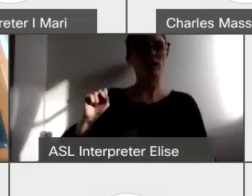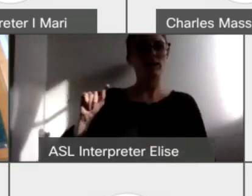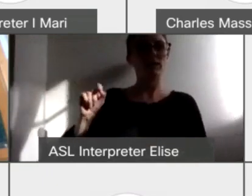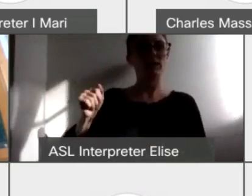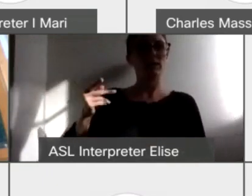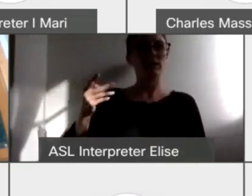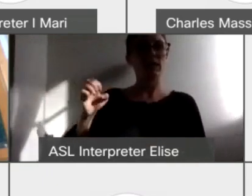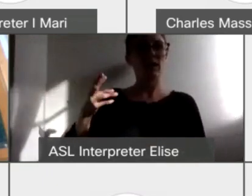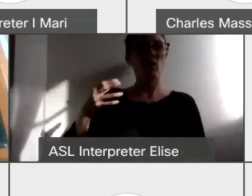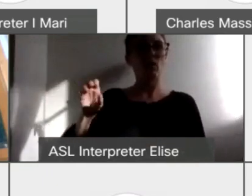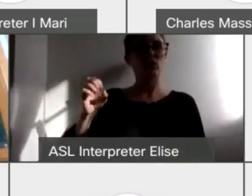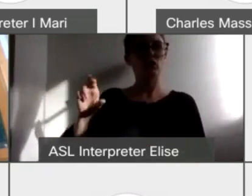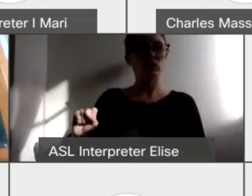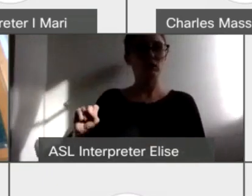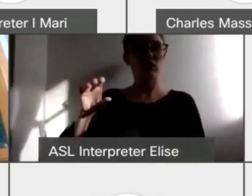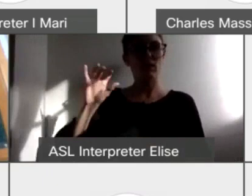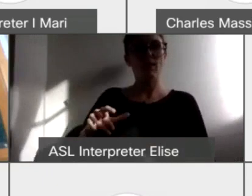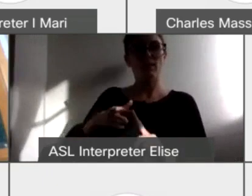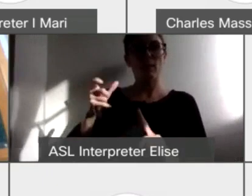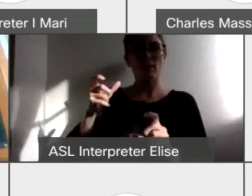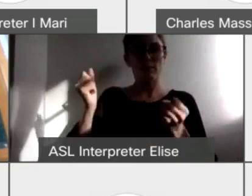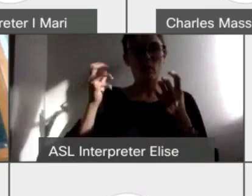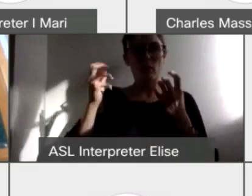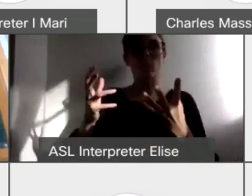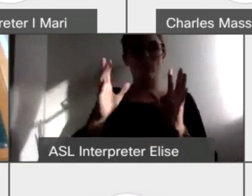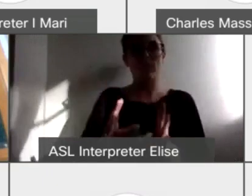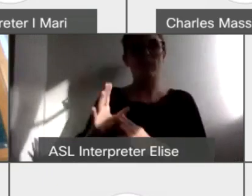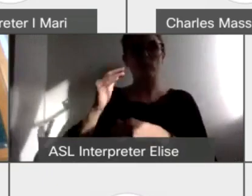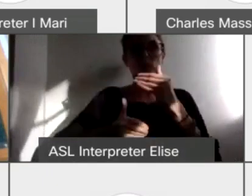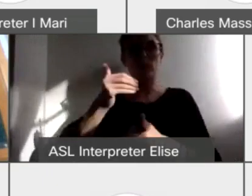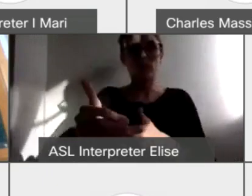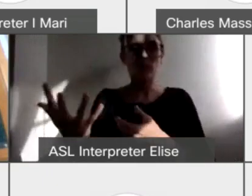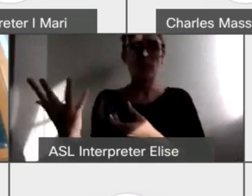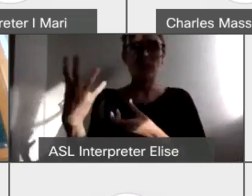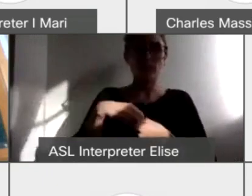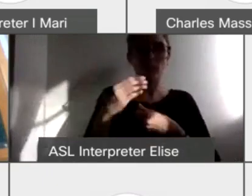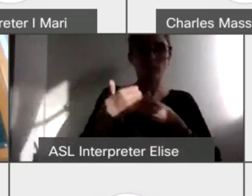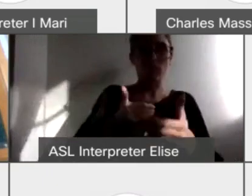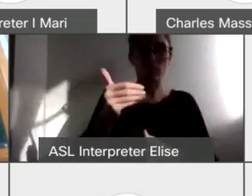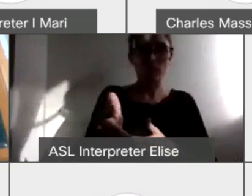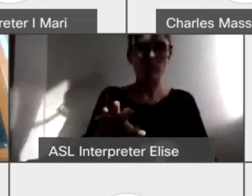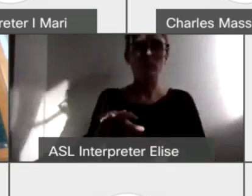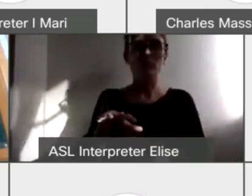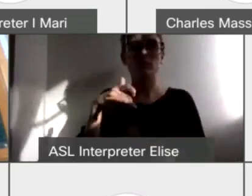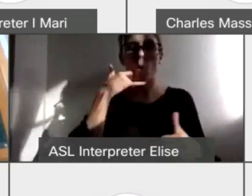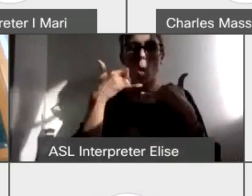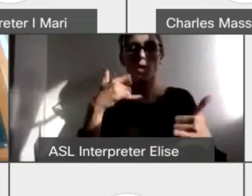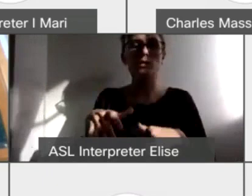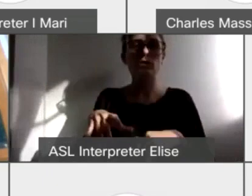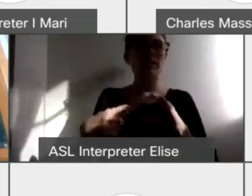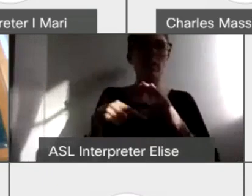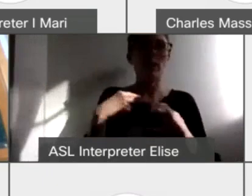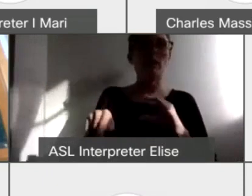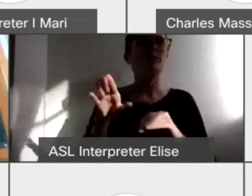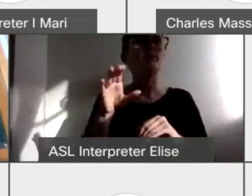over the summer throughout multiple planning processes, engagement processes, phone calls, emails. And so what we'll